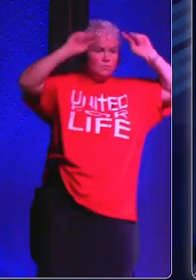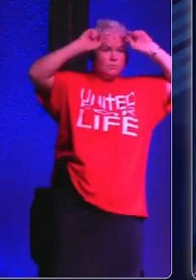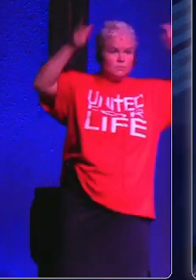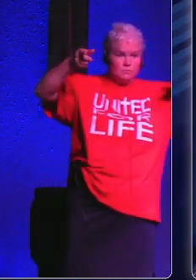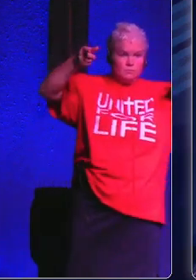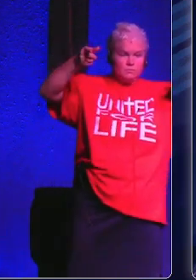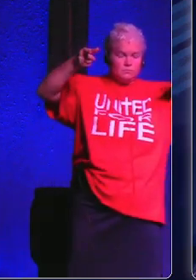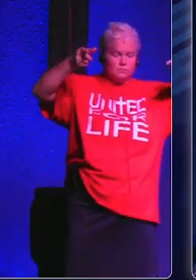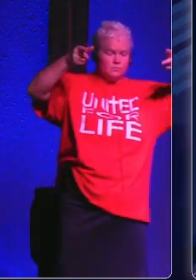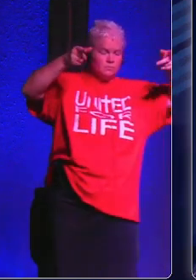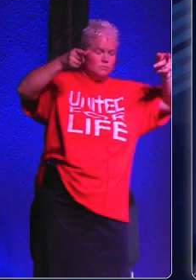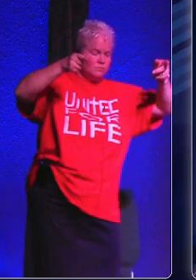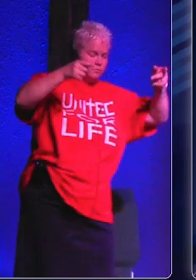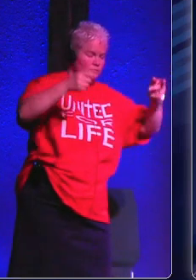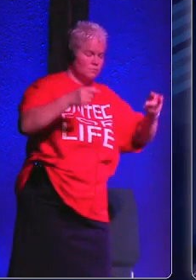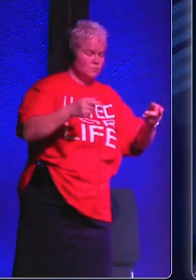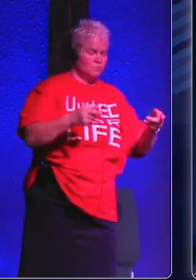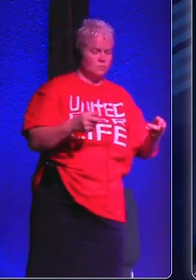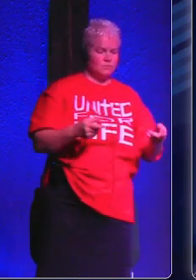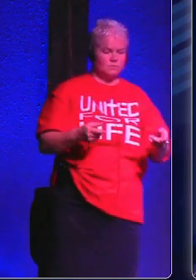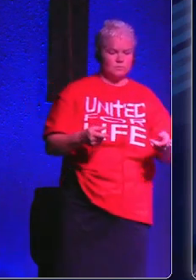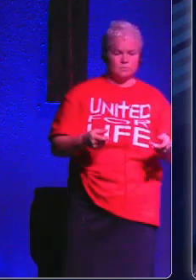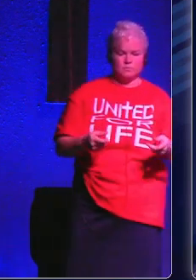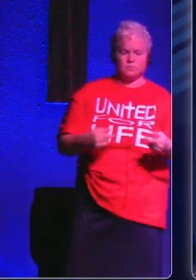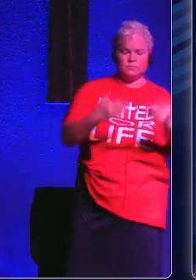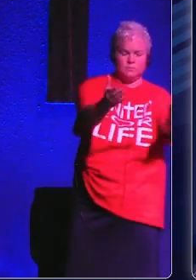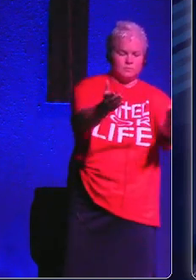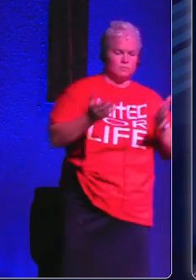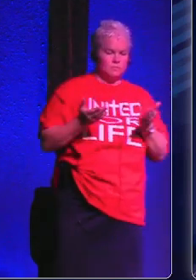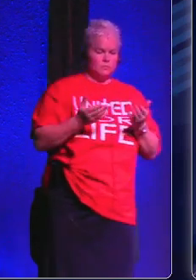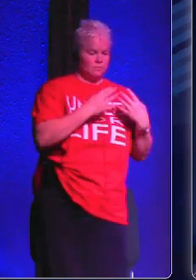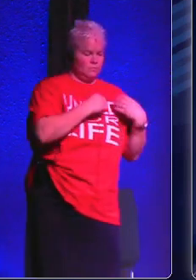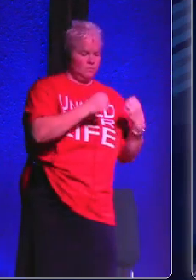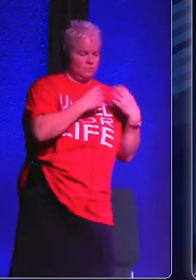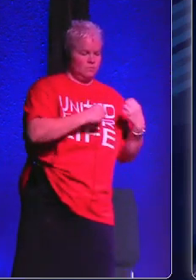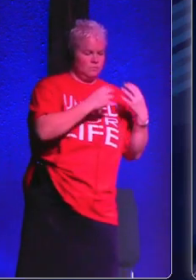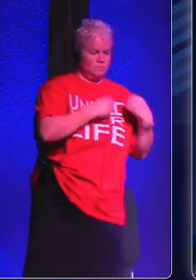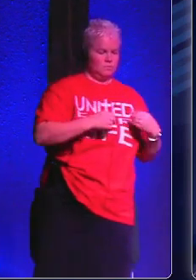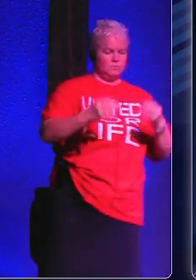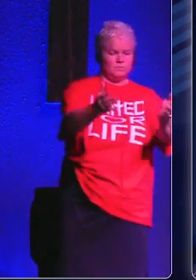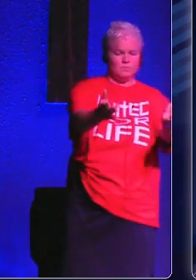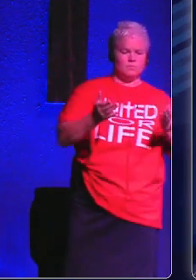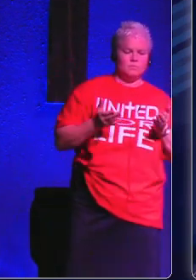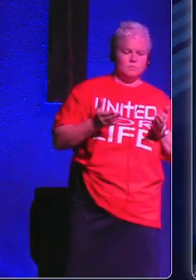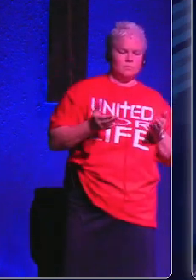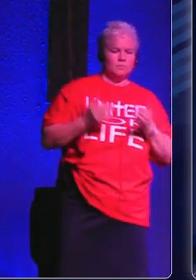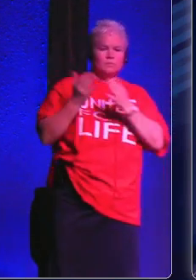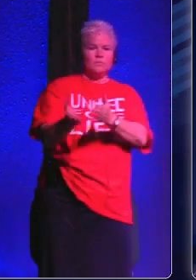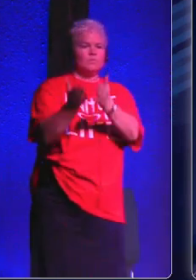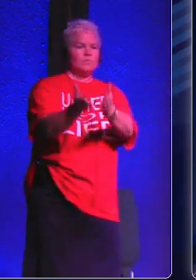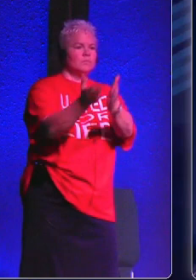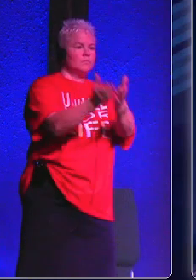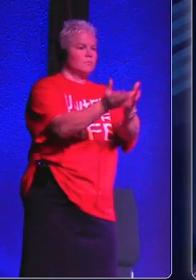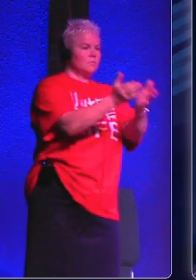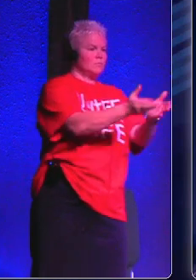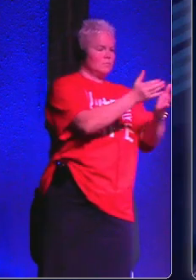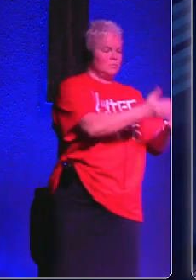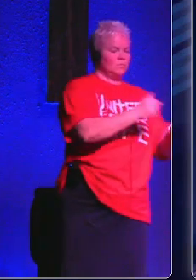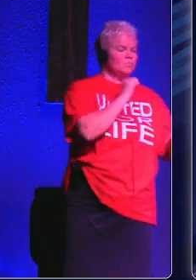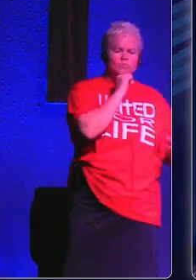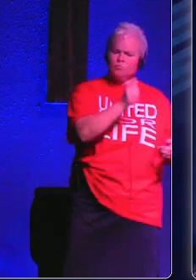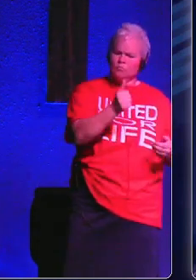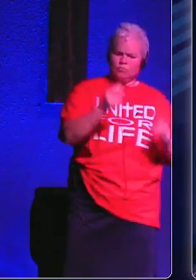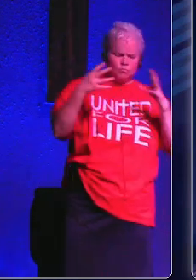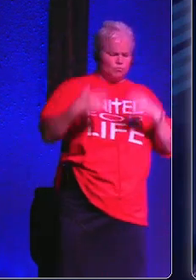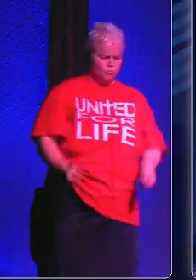our minds. Help us to have the ability to receive, the desire to receive what you have for each one of us. Not